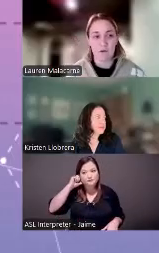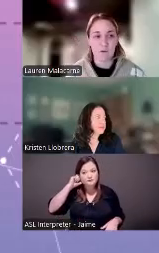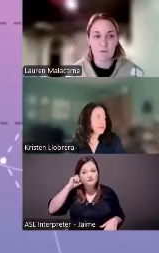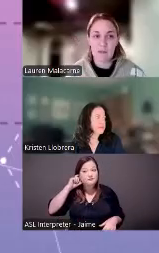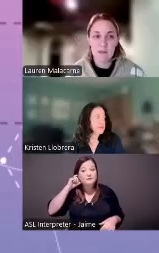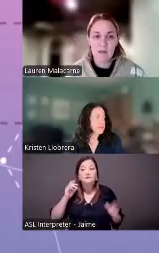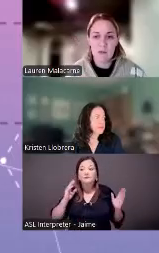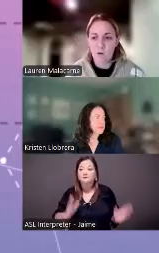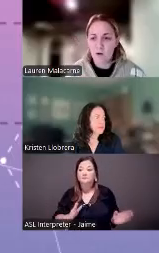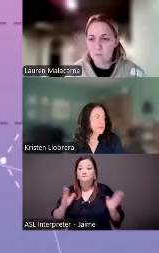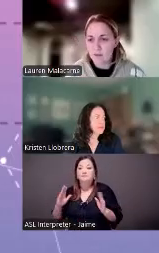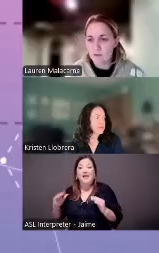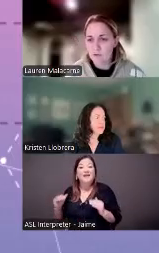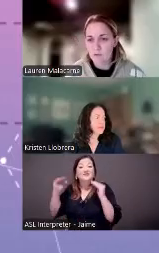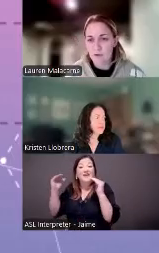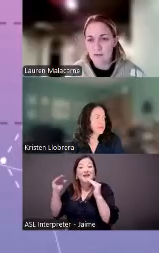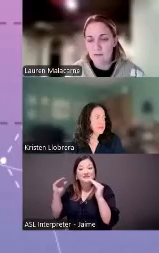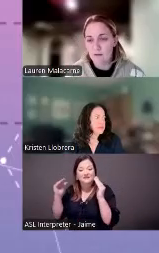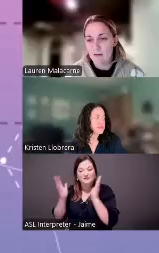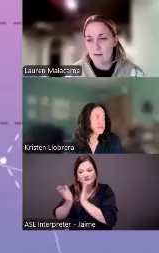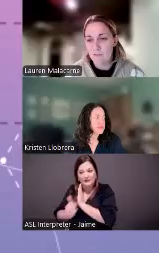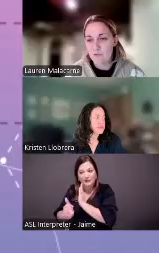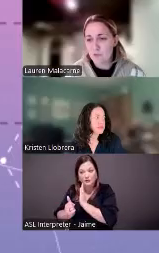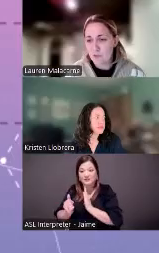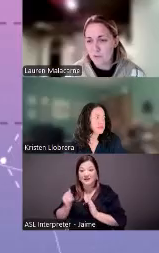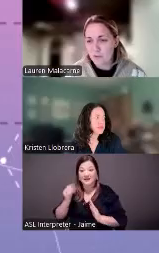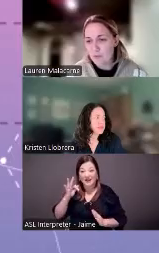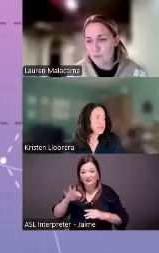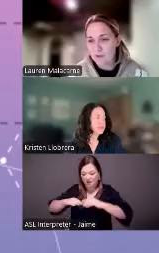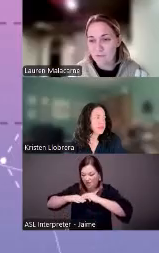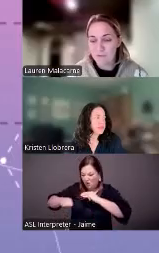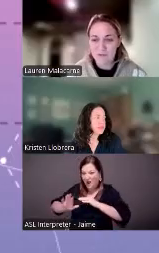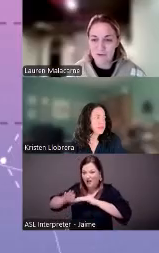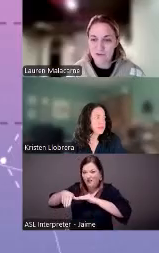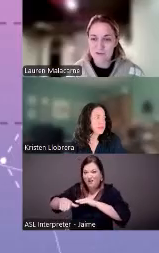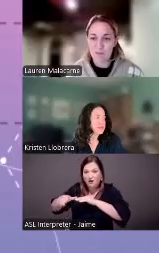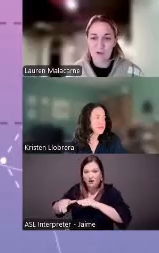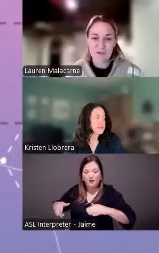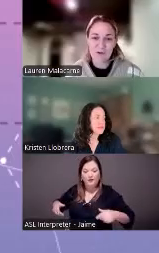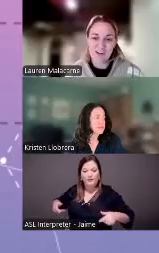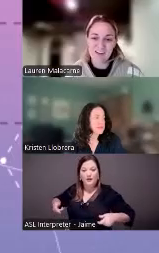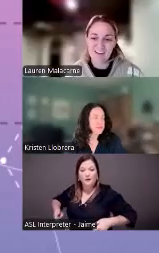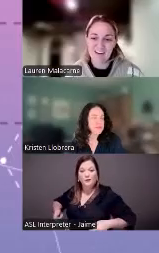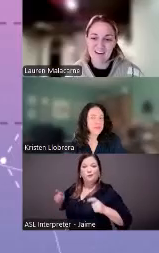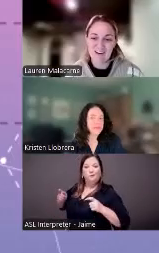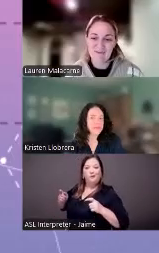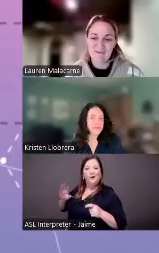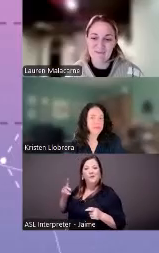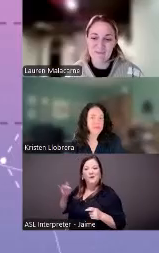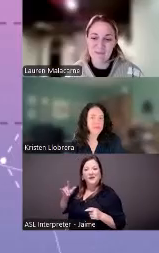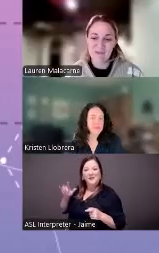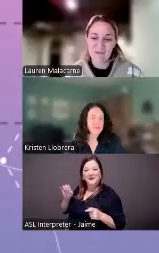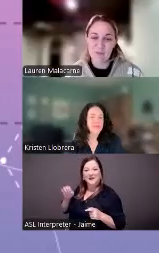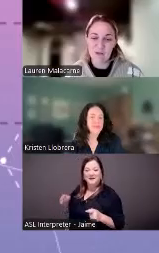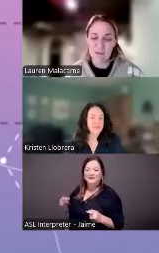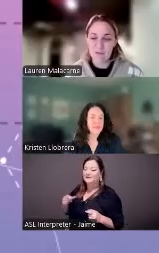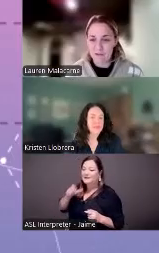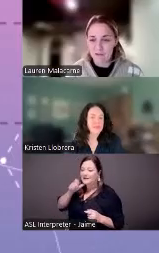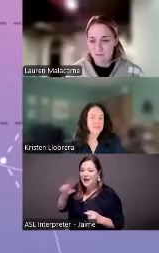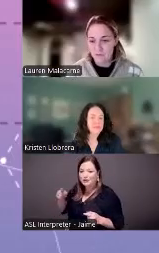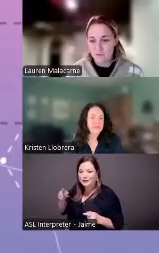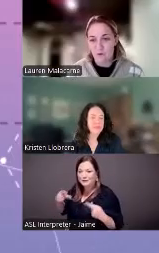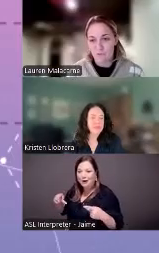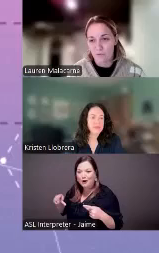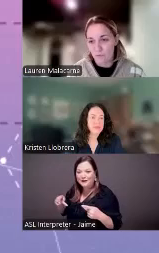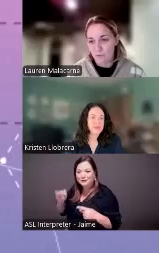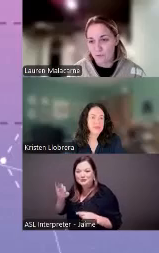So, in more complicated terrain, doing a wheelie can be helpful. It's not just a party trick. But, being able to